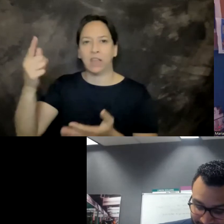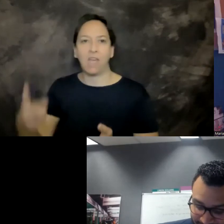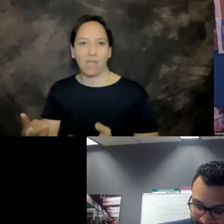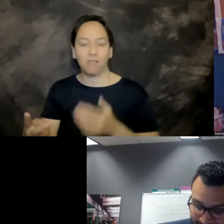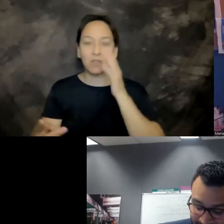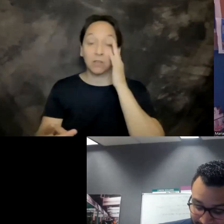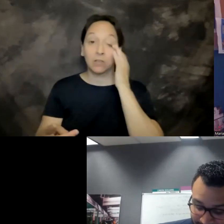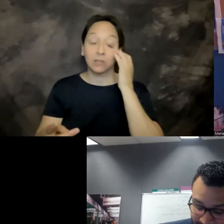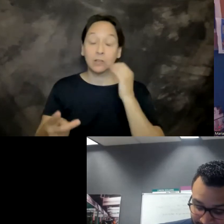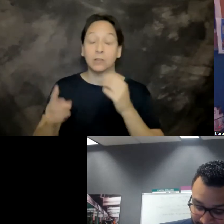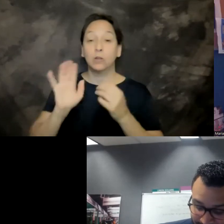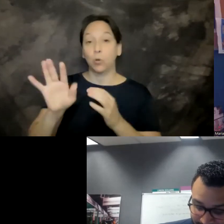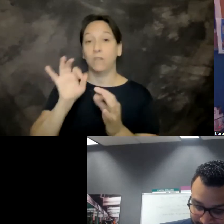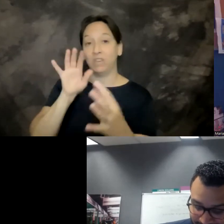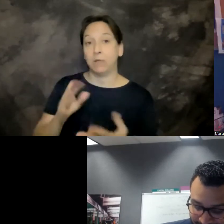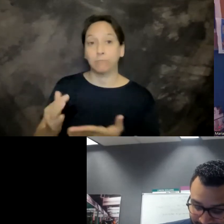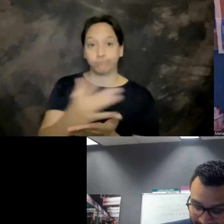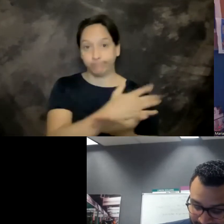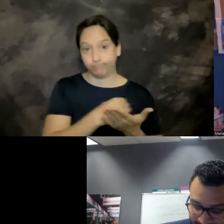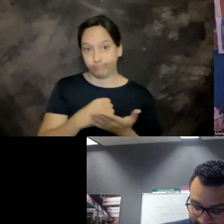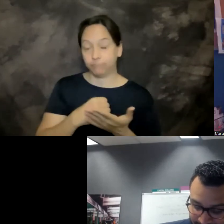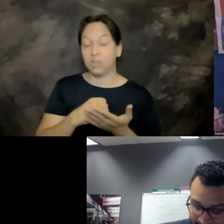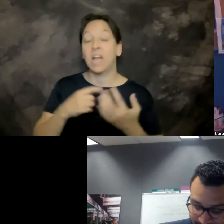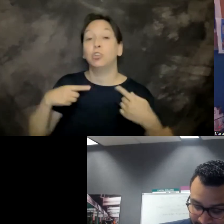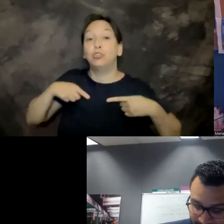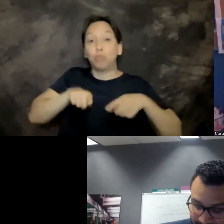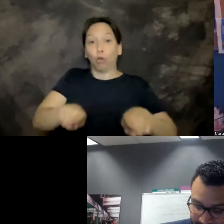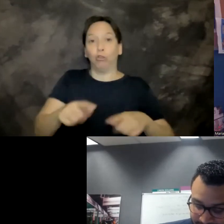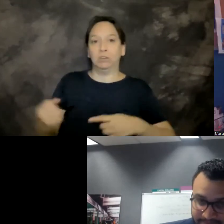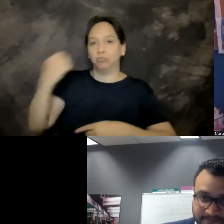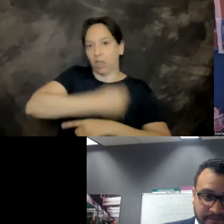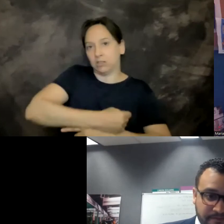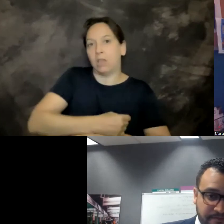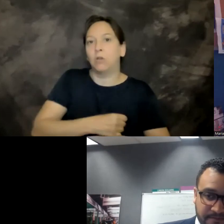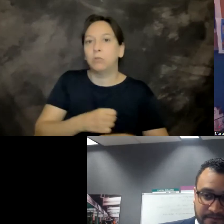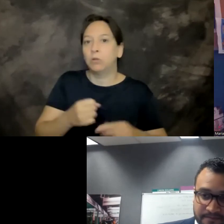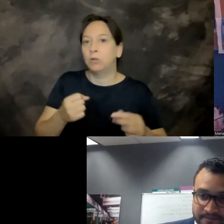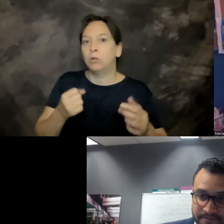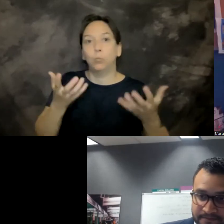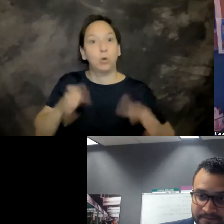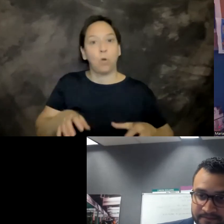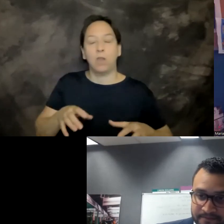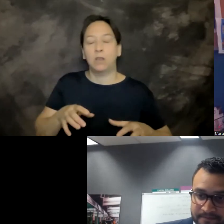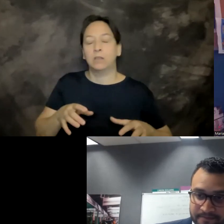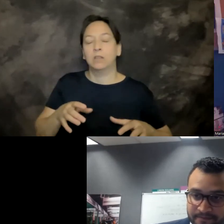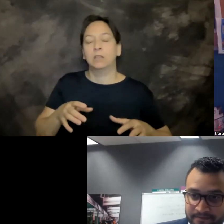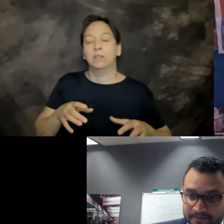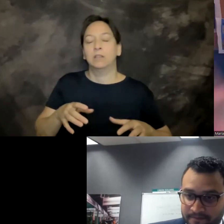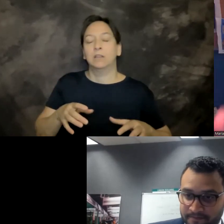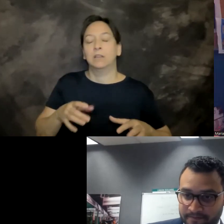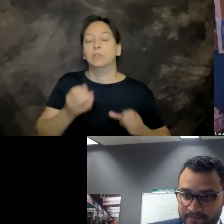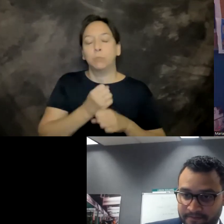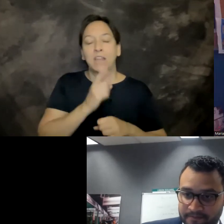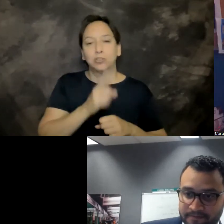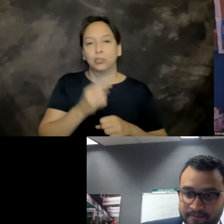getting your input as the shutdown is happening. Because we heard you loud and clear. We want to make sure that this doesn't happen again. And if and when this